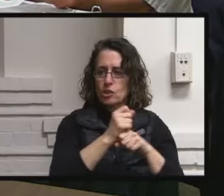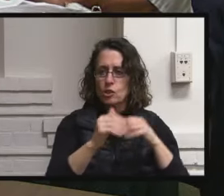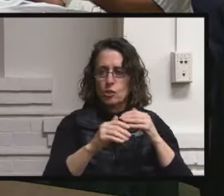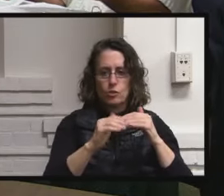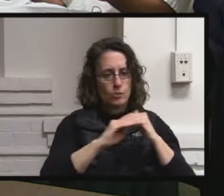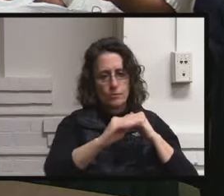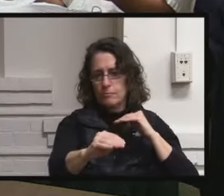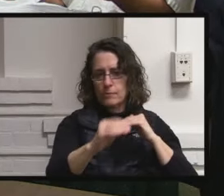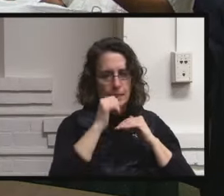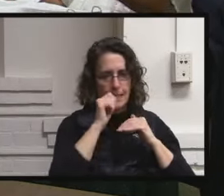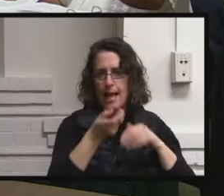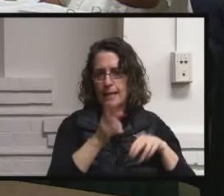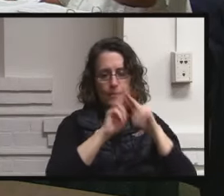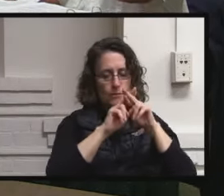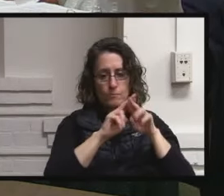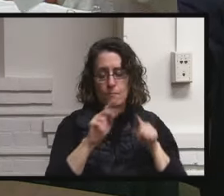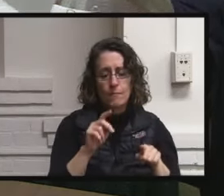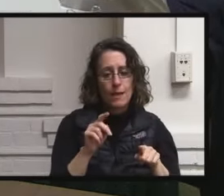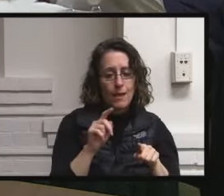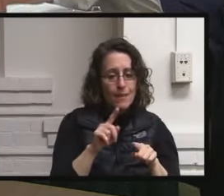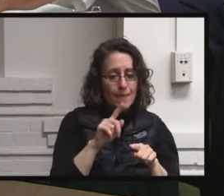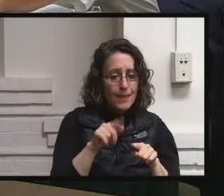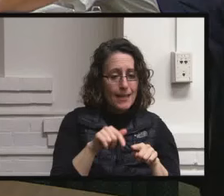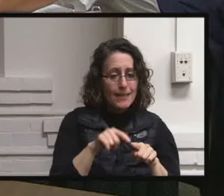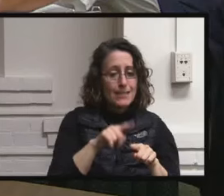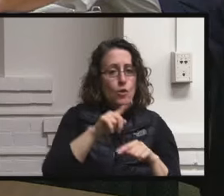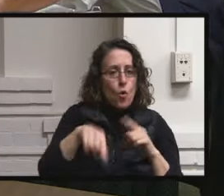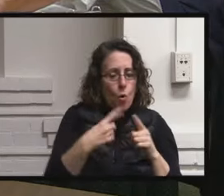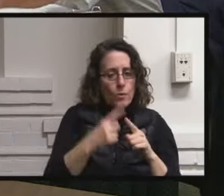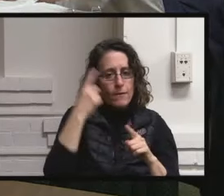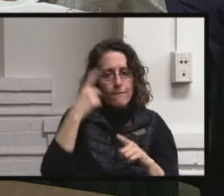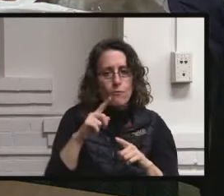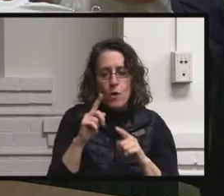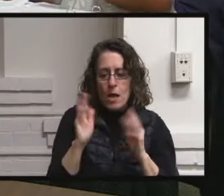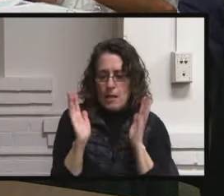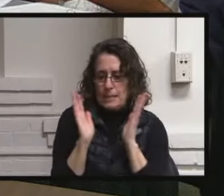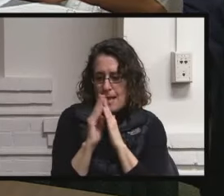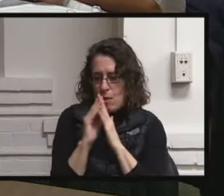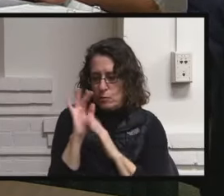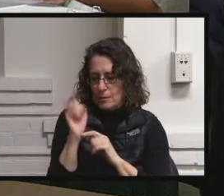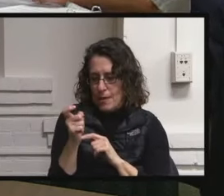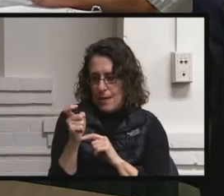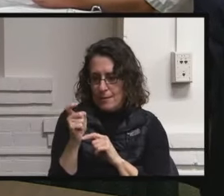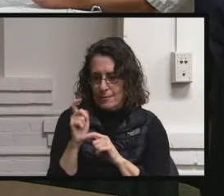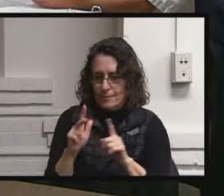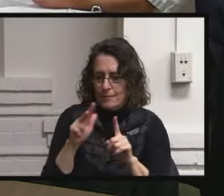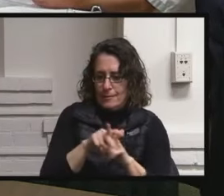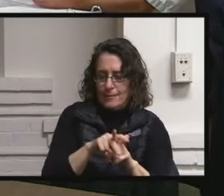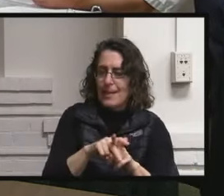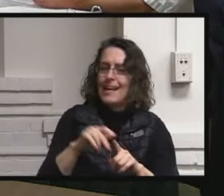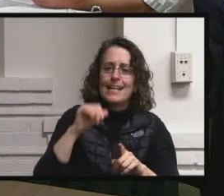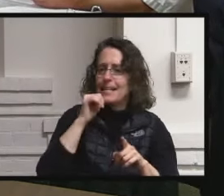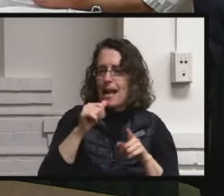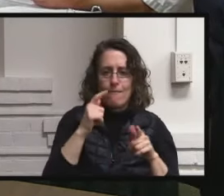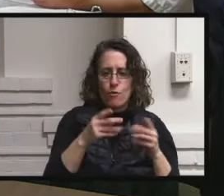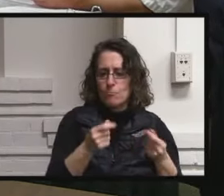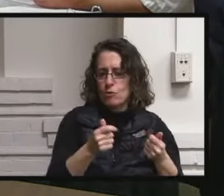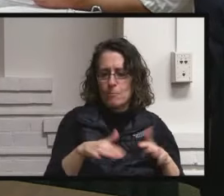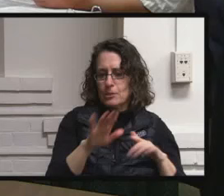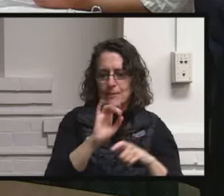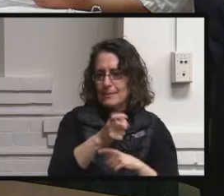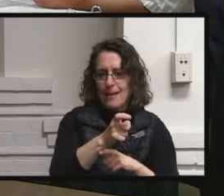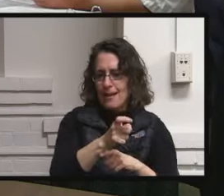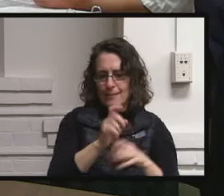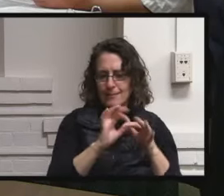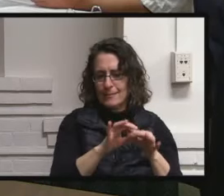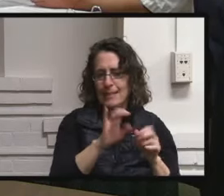This agreement shall apply only to municipal tax assessment and not to the education property tax. We have a motion